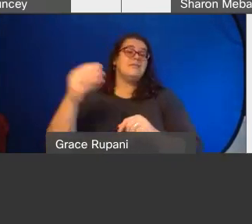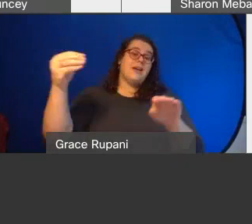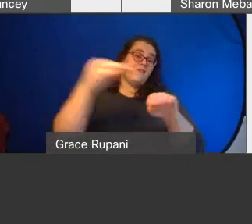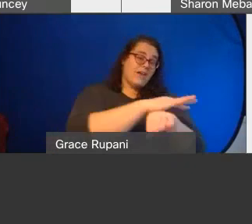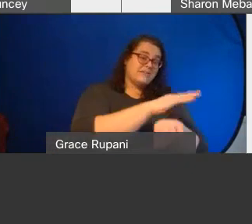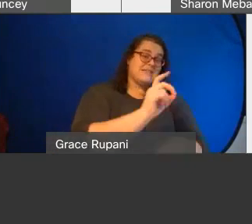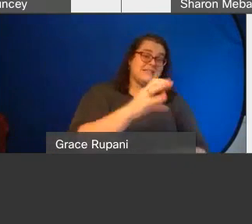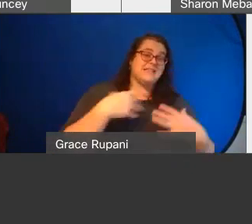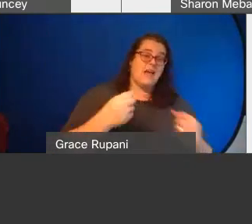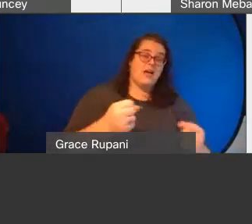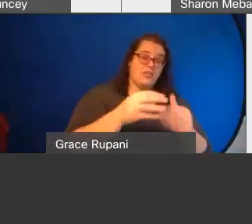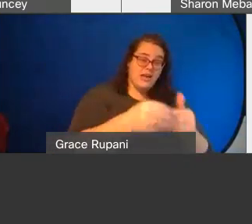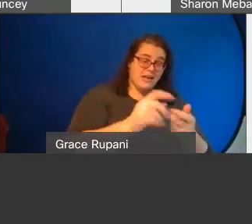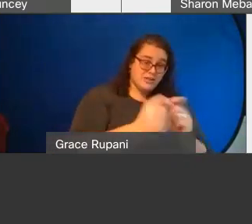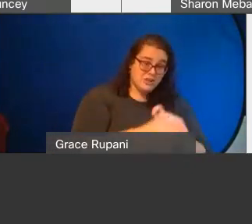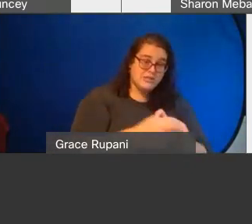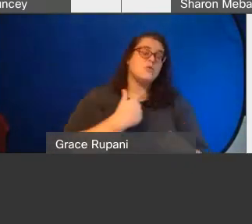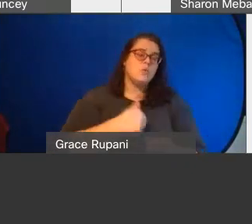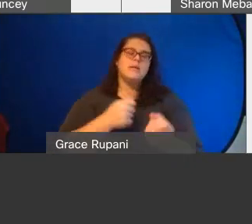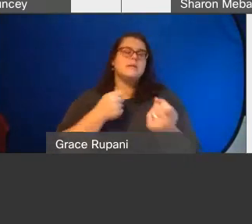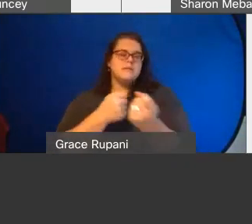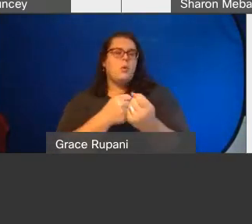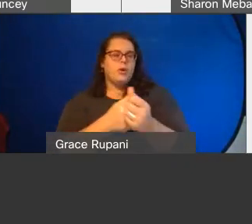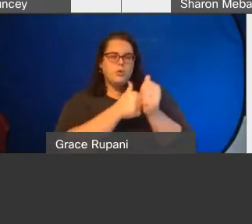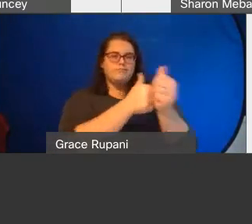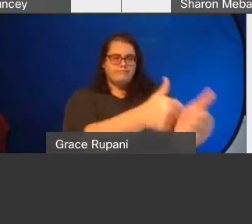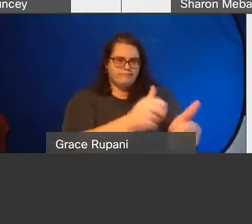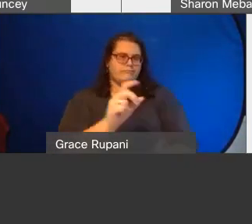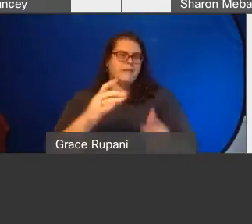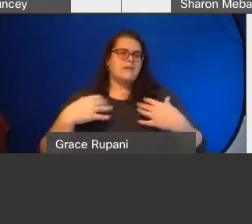in making those changes happen.